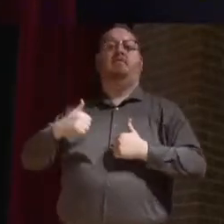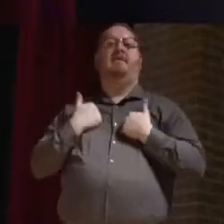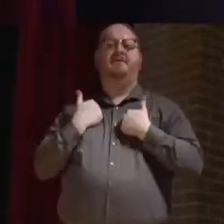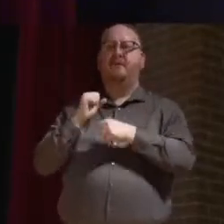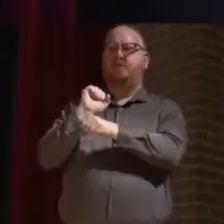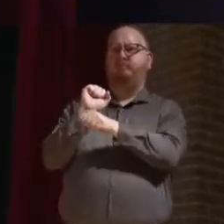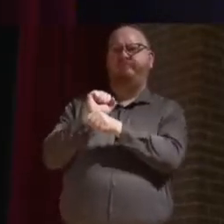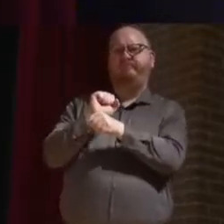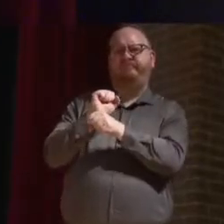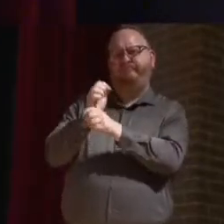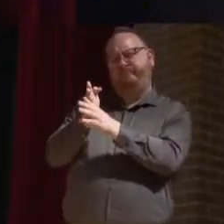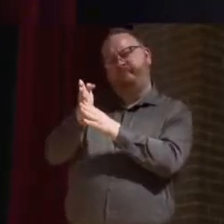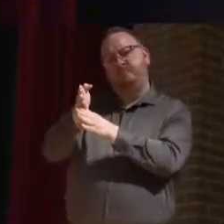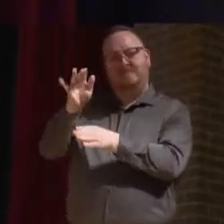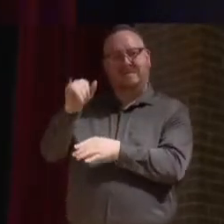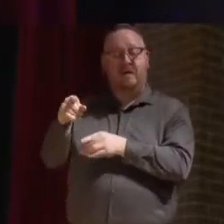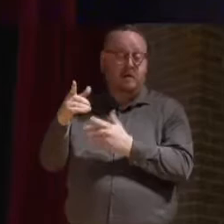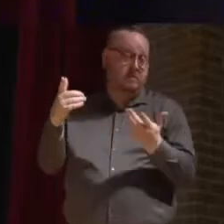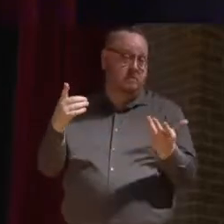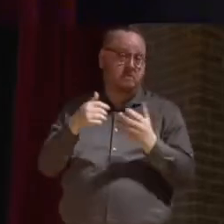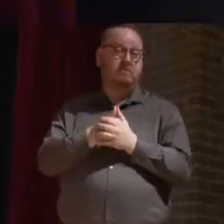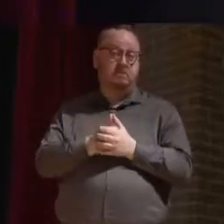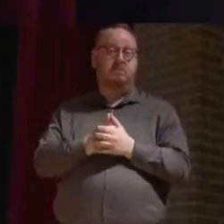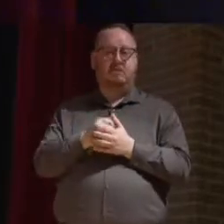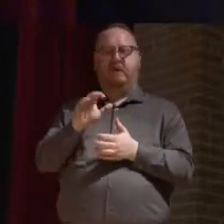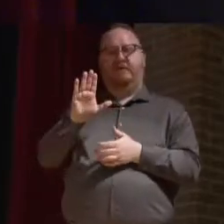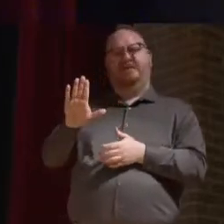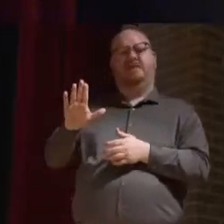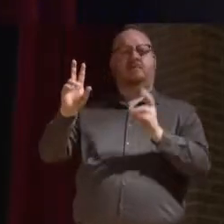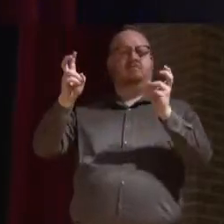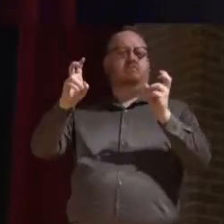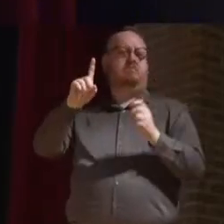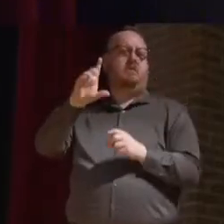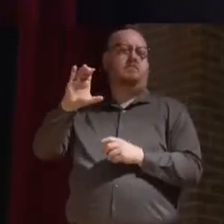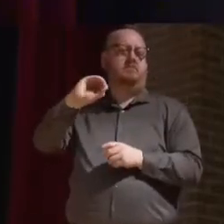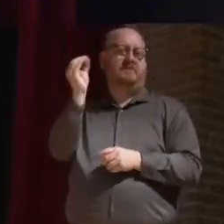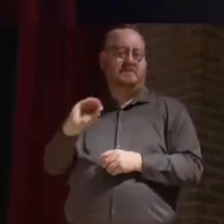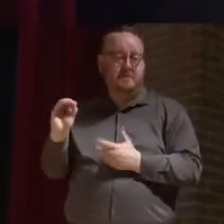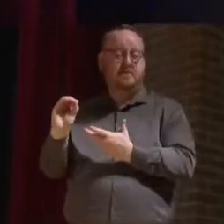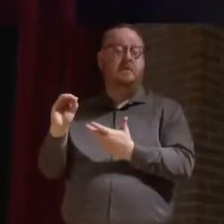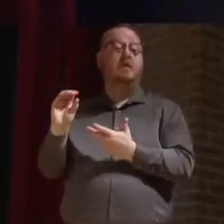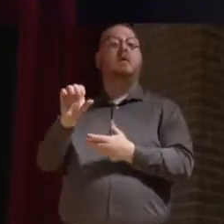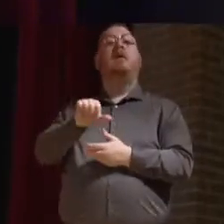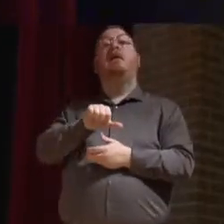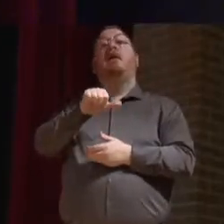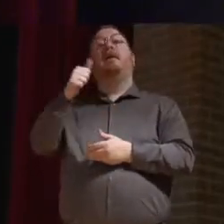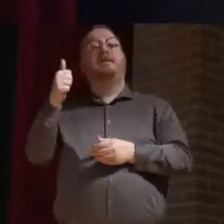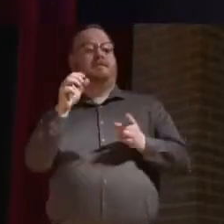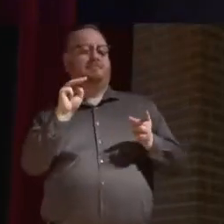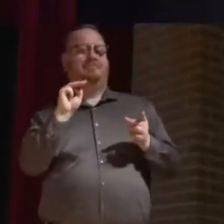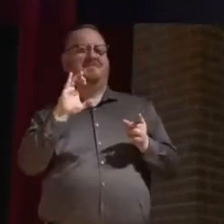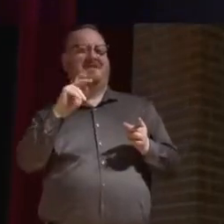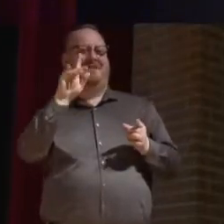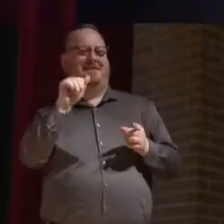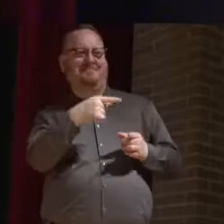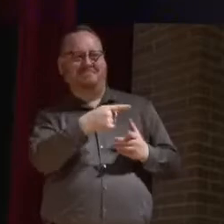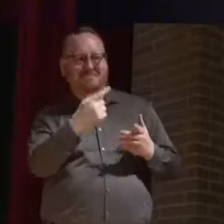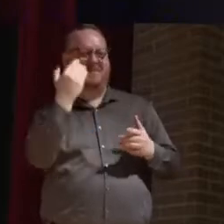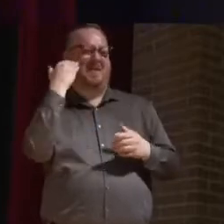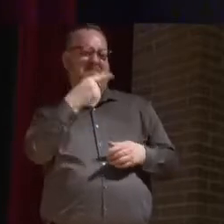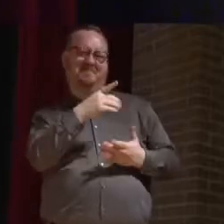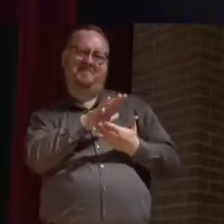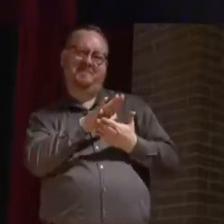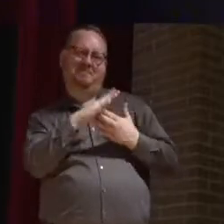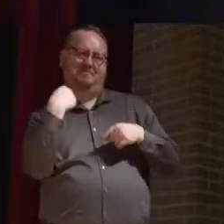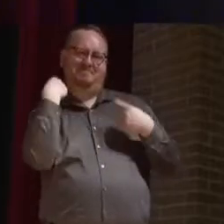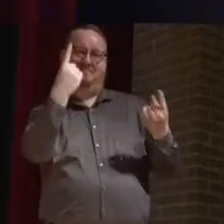Alan, and that might really do it. Whereas for other kids, knowing Michaela like I do from school and so on, she